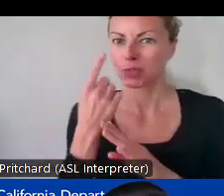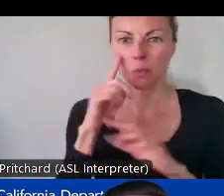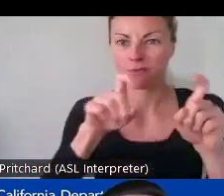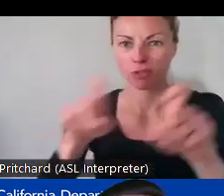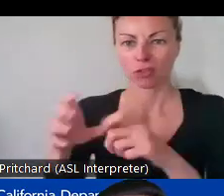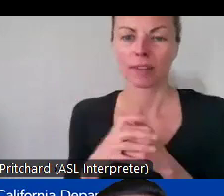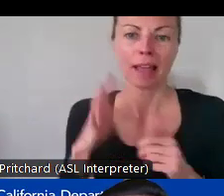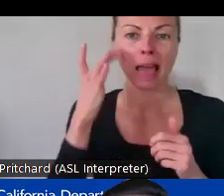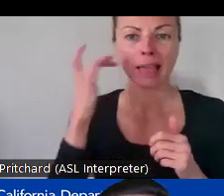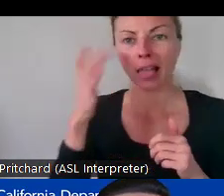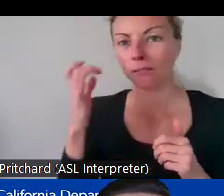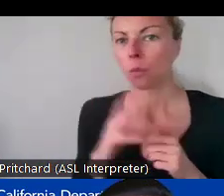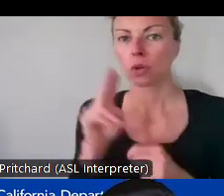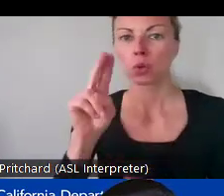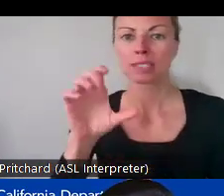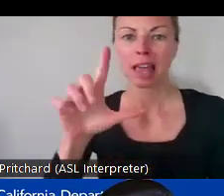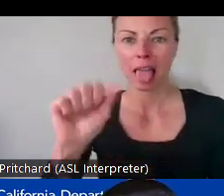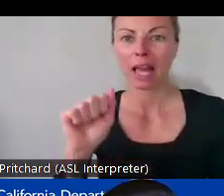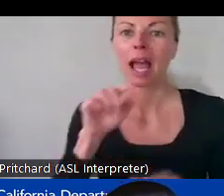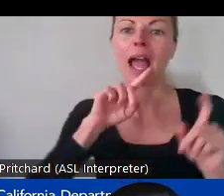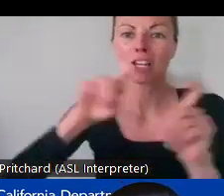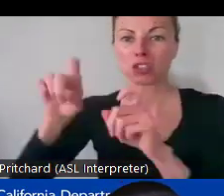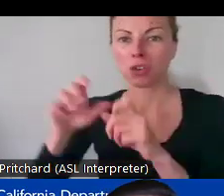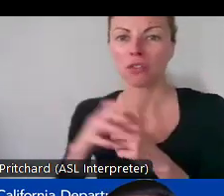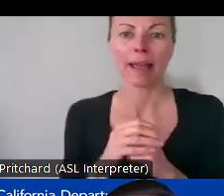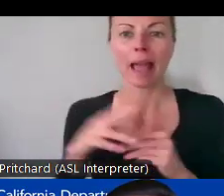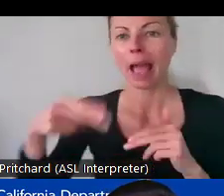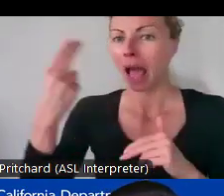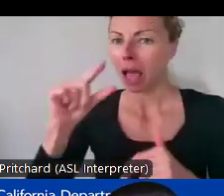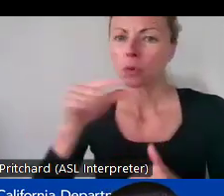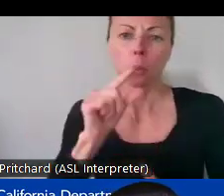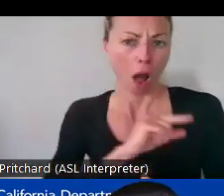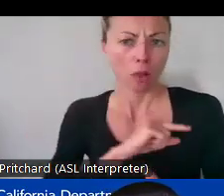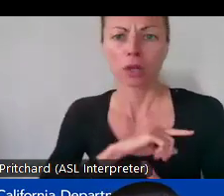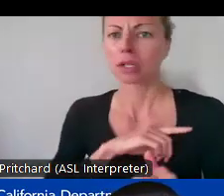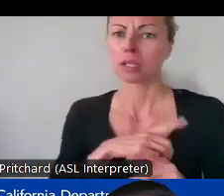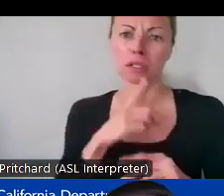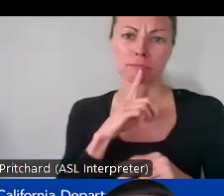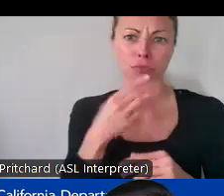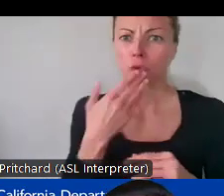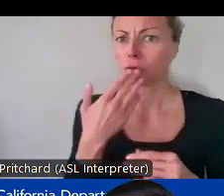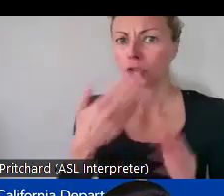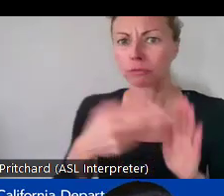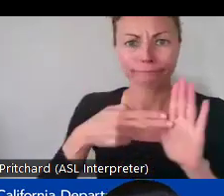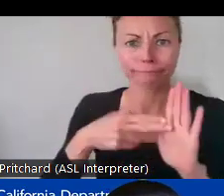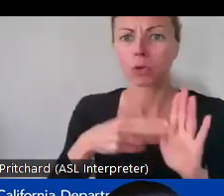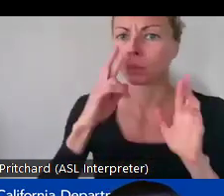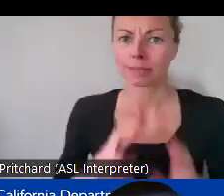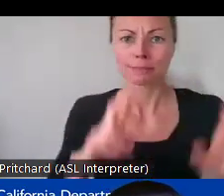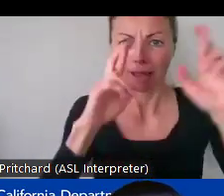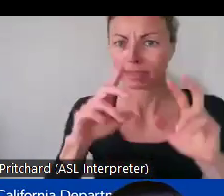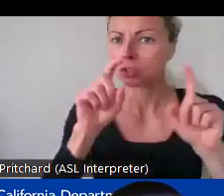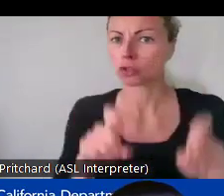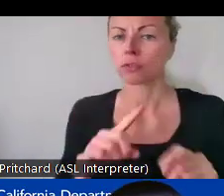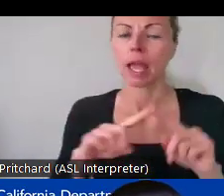Health Interview Survey out of UCLA, another high quality, reputable survey that's been around for years and is widely used and also respected. So survey